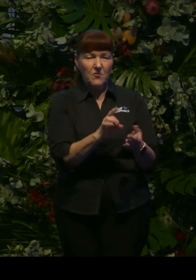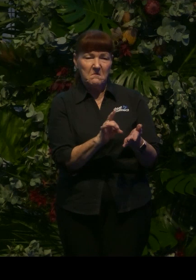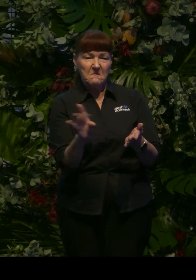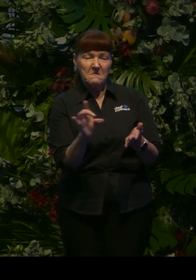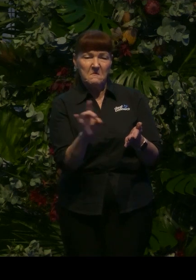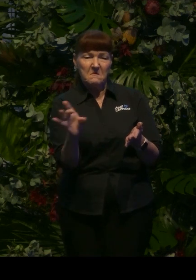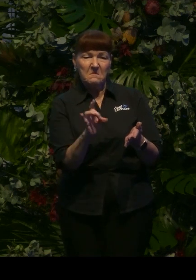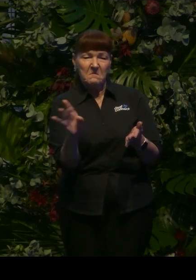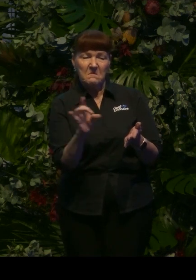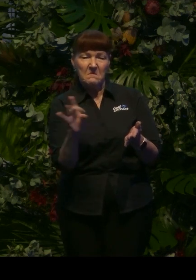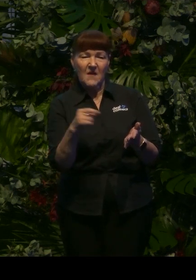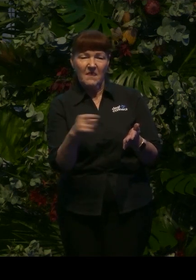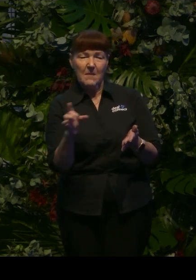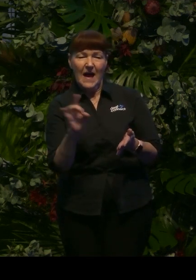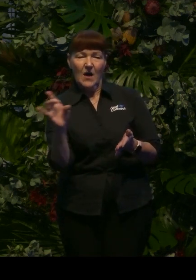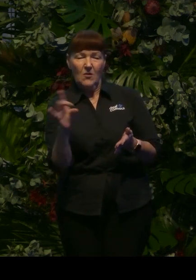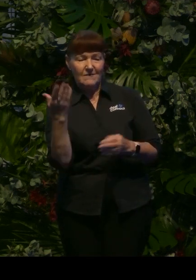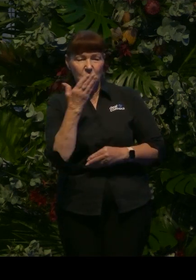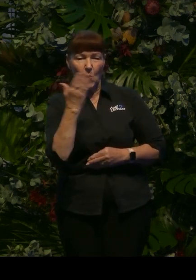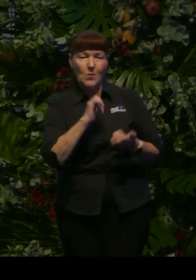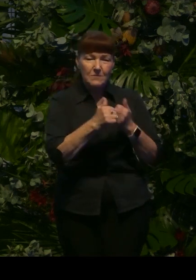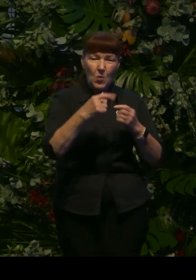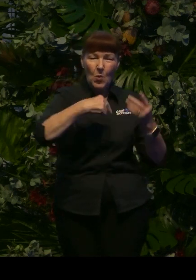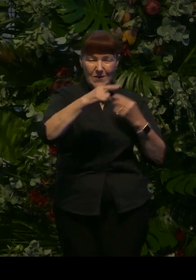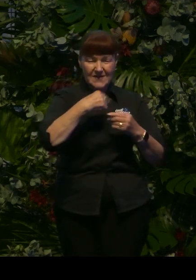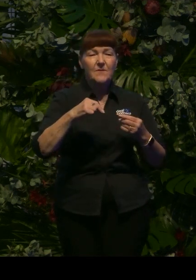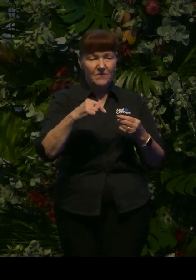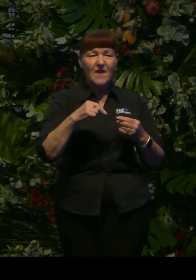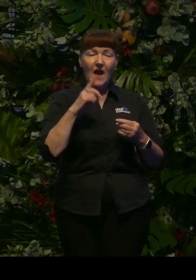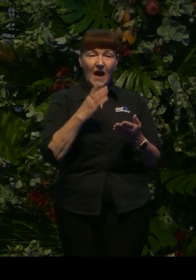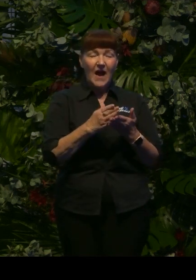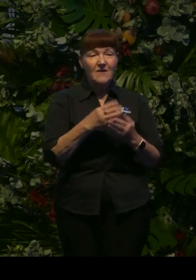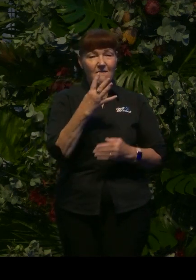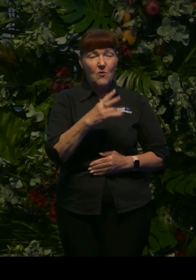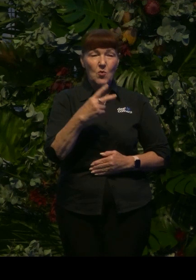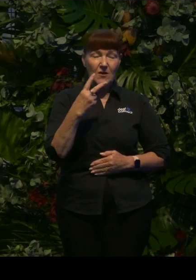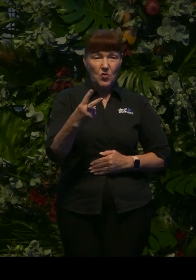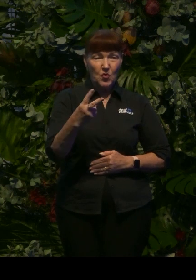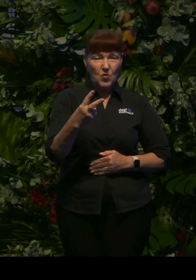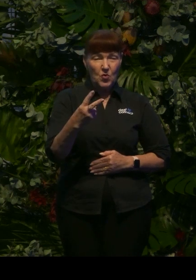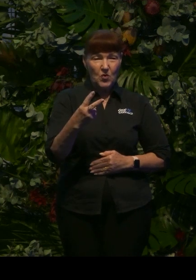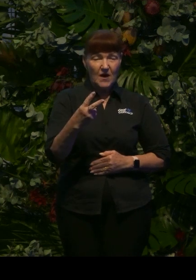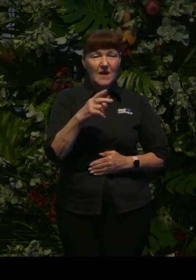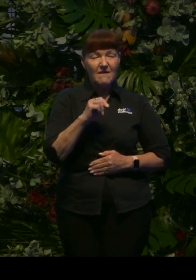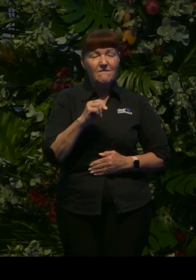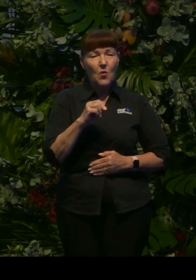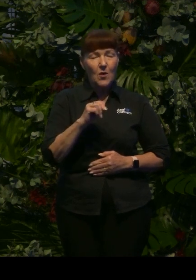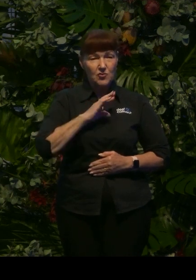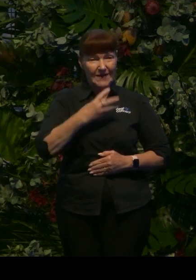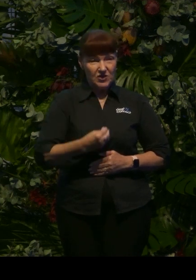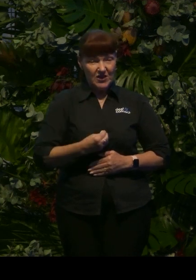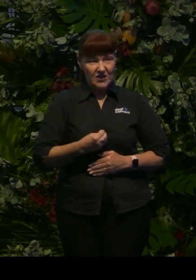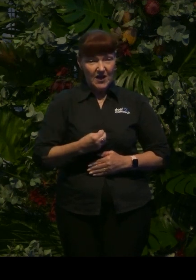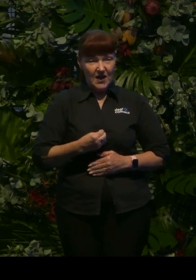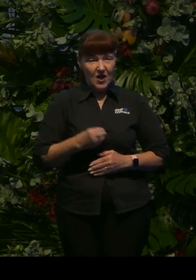sports consistent with their gender identity, and 42 bills to prevent transgender and non-binary youth